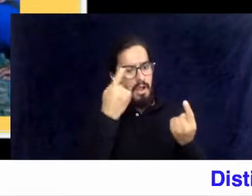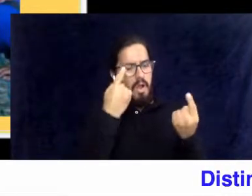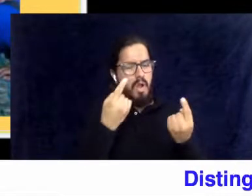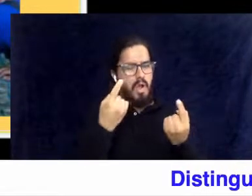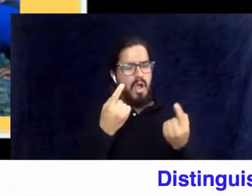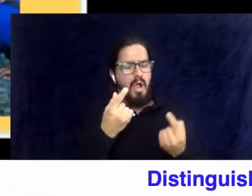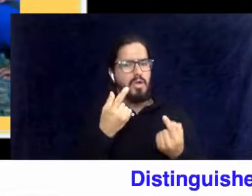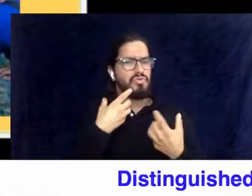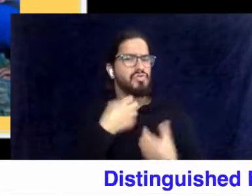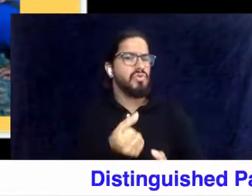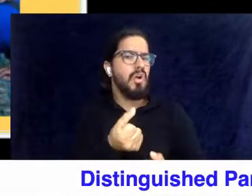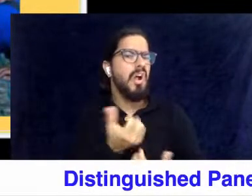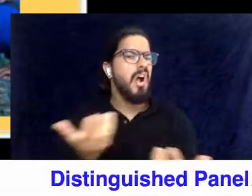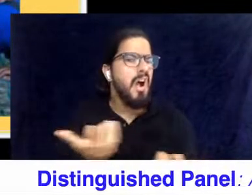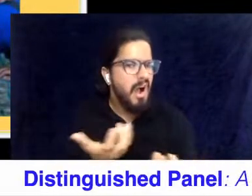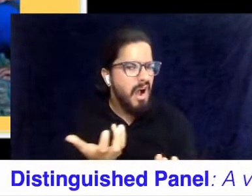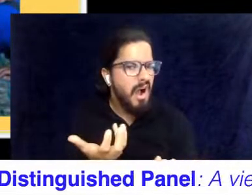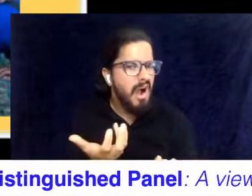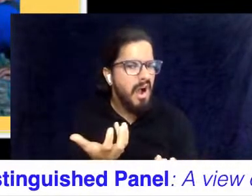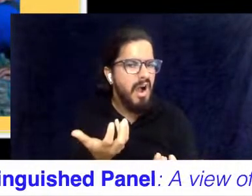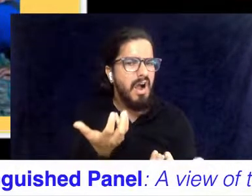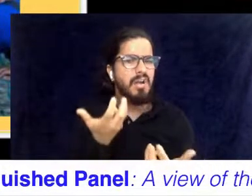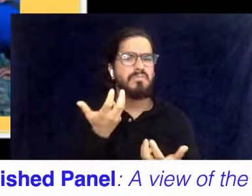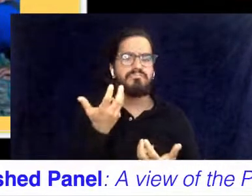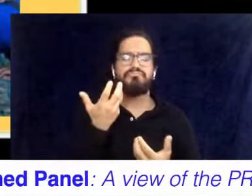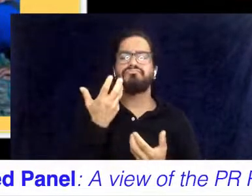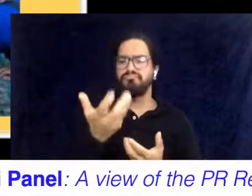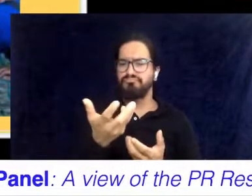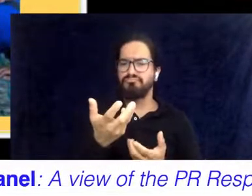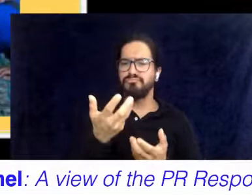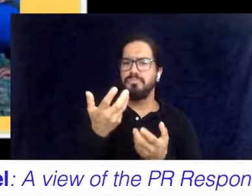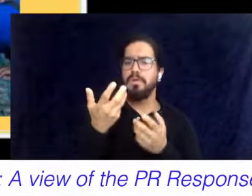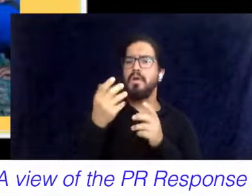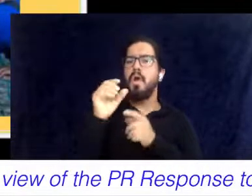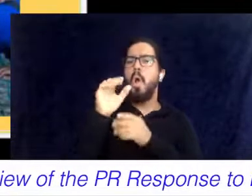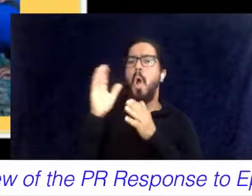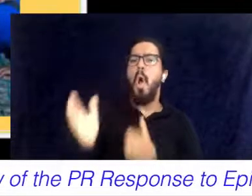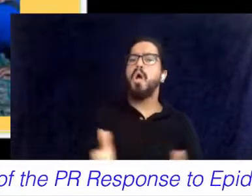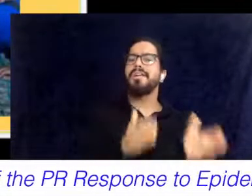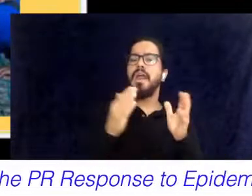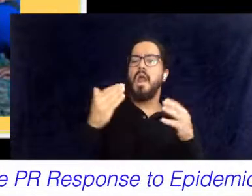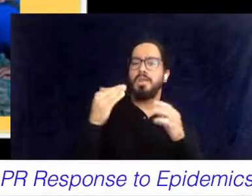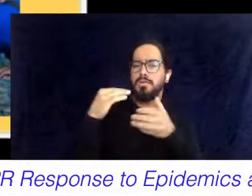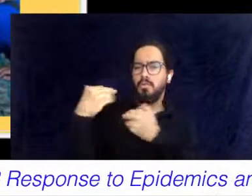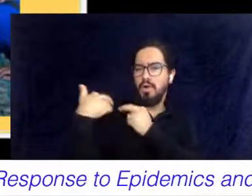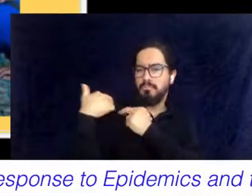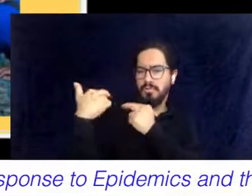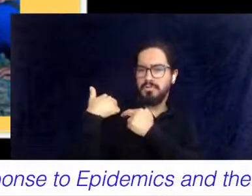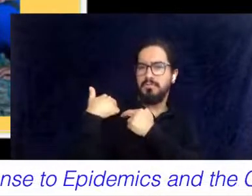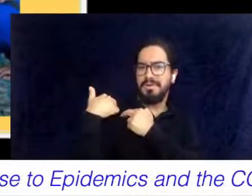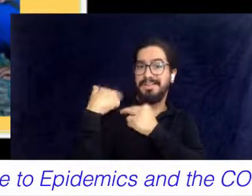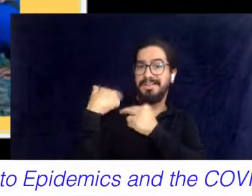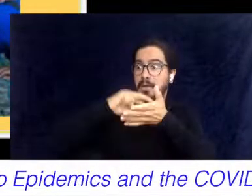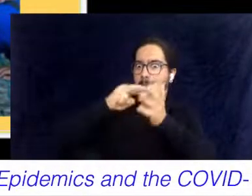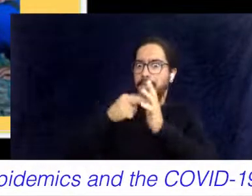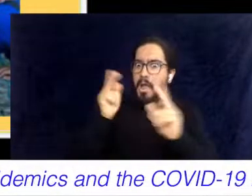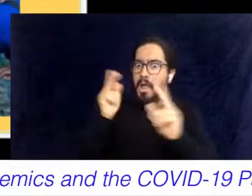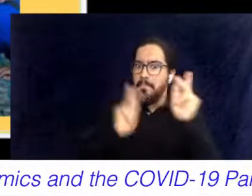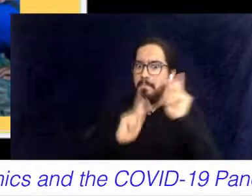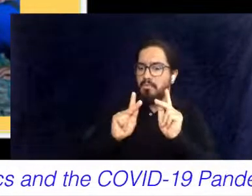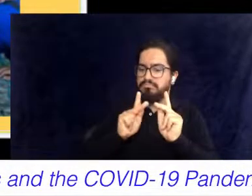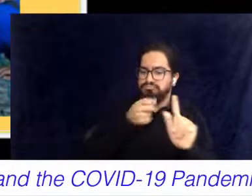organized irresponsibility has led to people really taking care of themselves because they don't trust that they can go to a hospital and